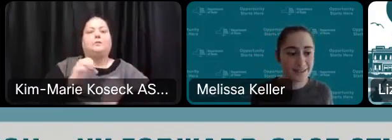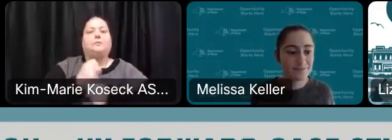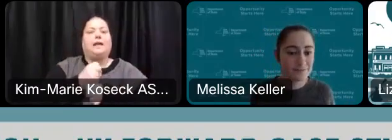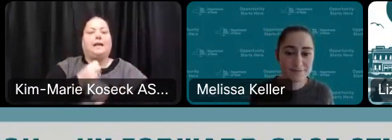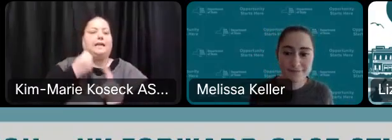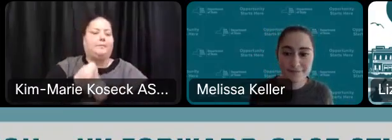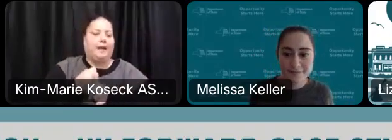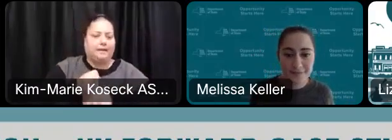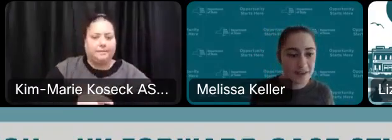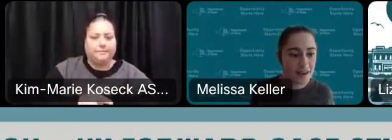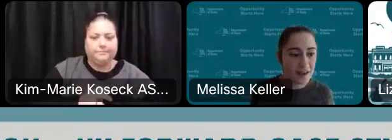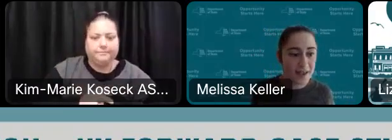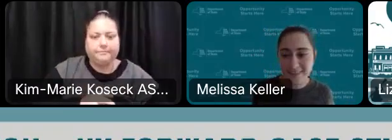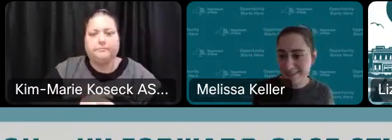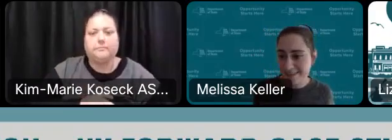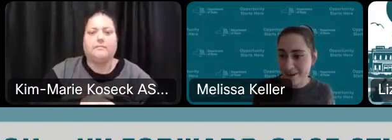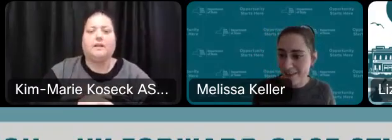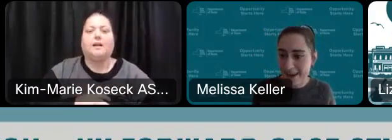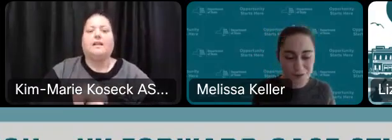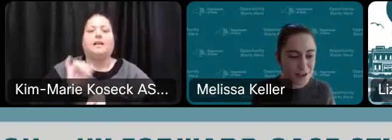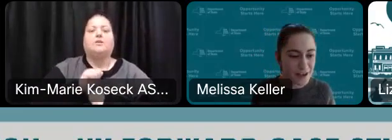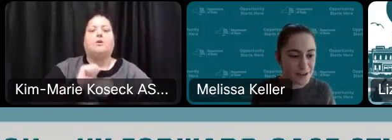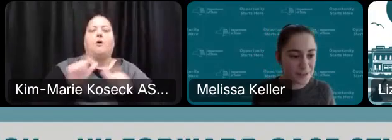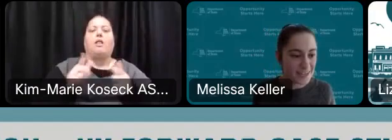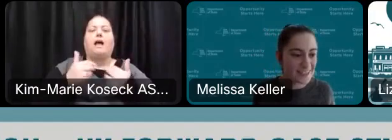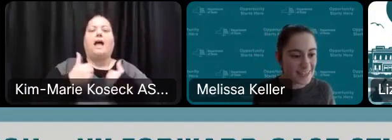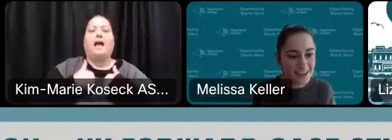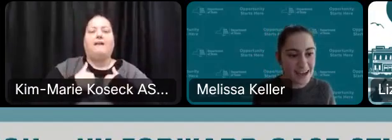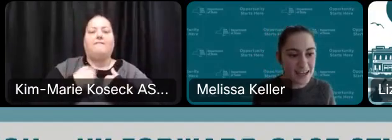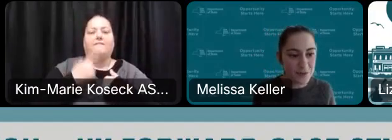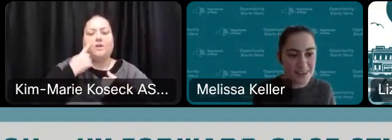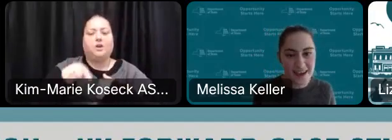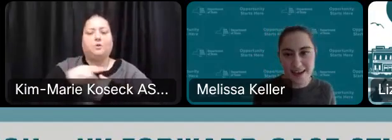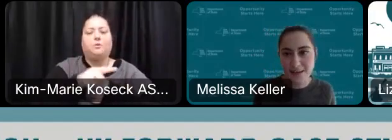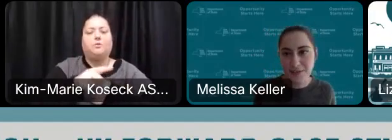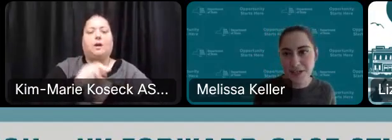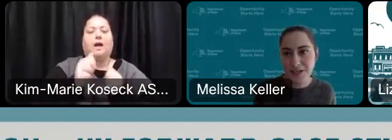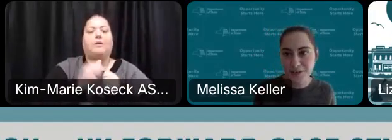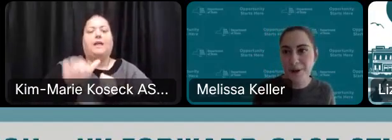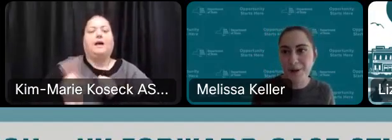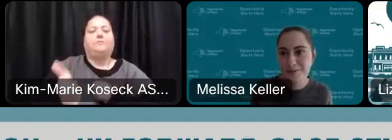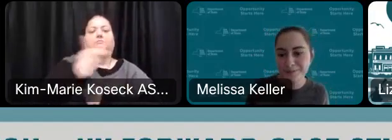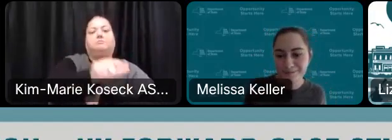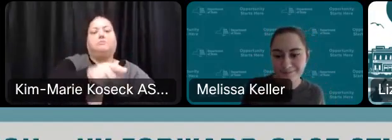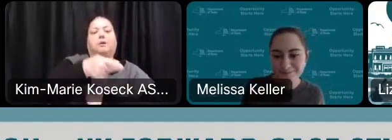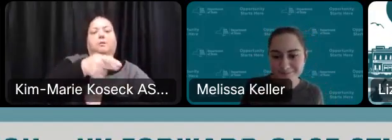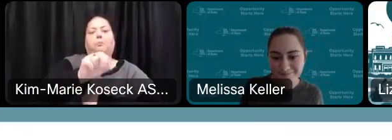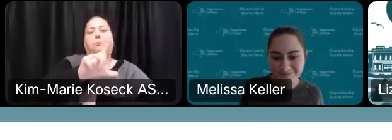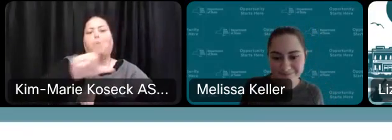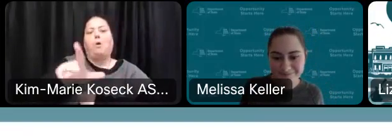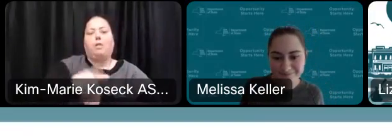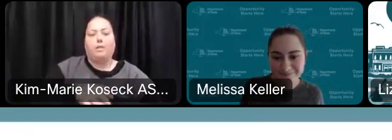impact. And that's all I have for you guys today. And with that, I'm turning it over to Paul.